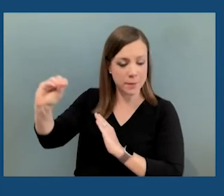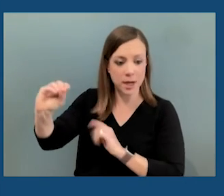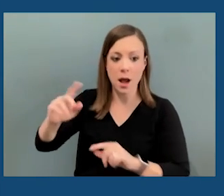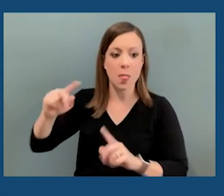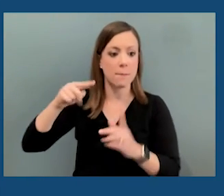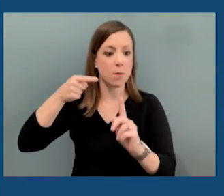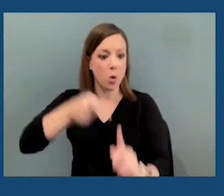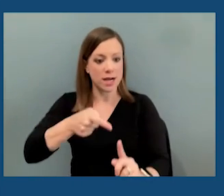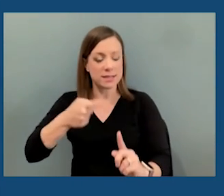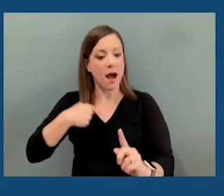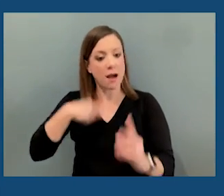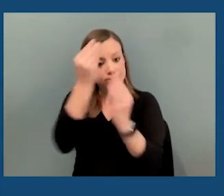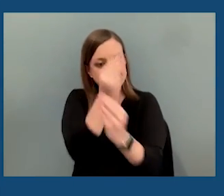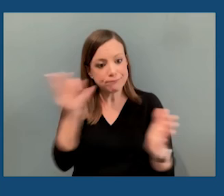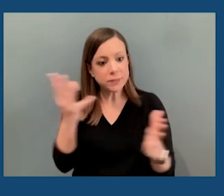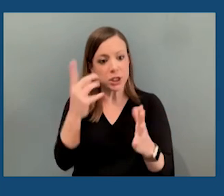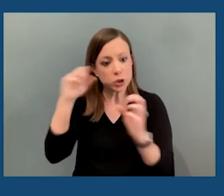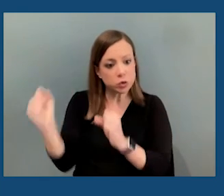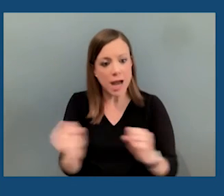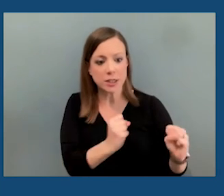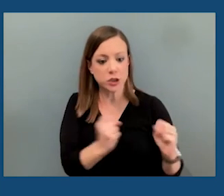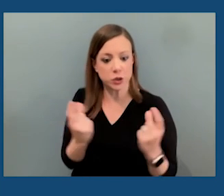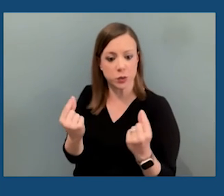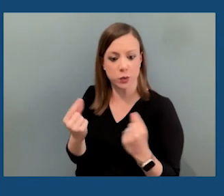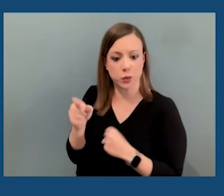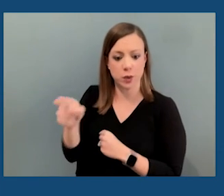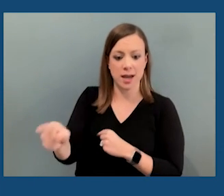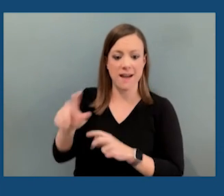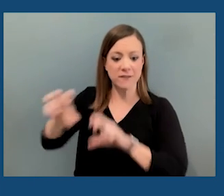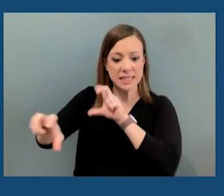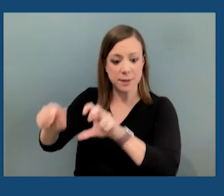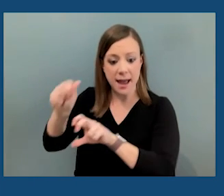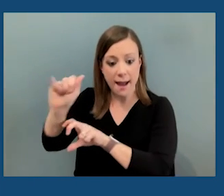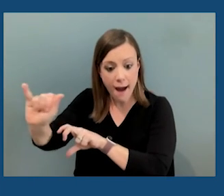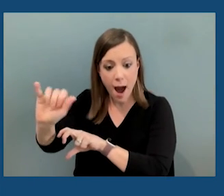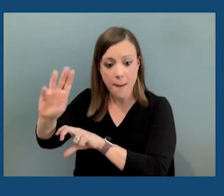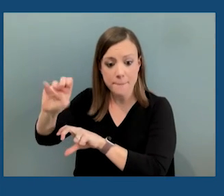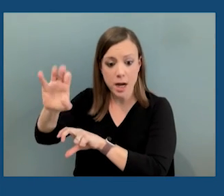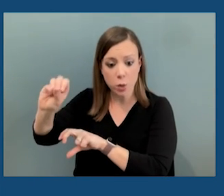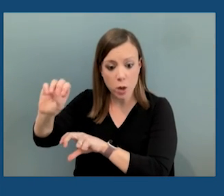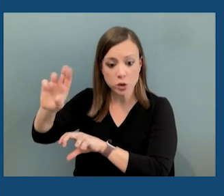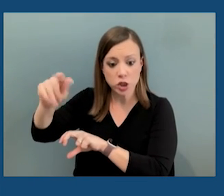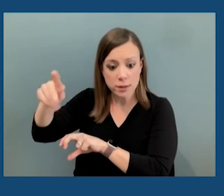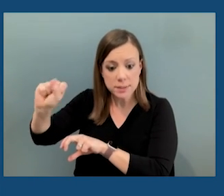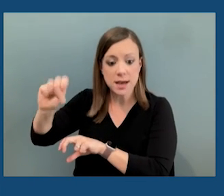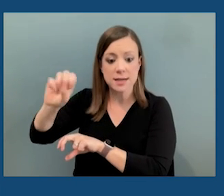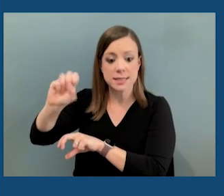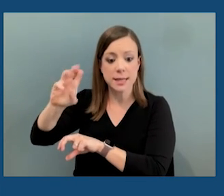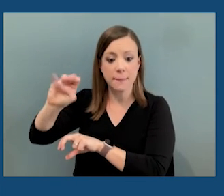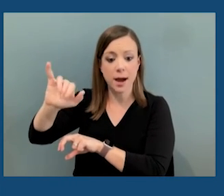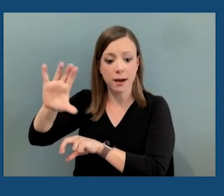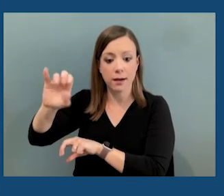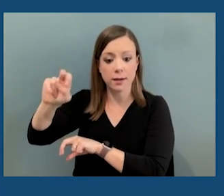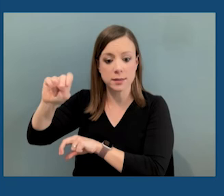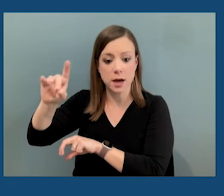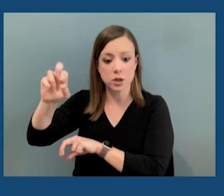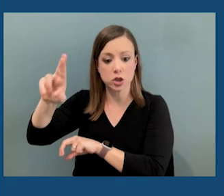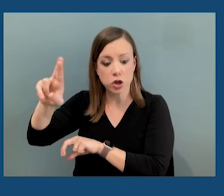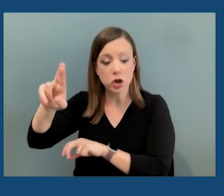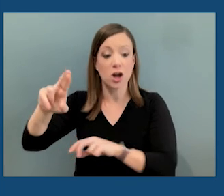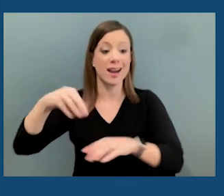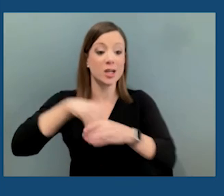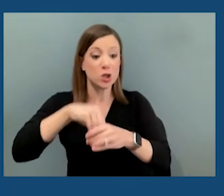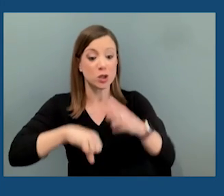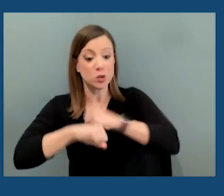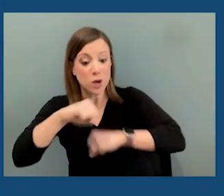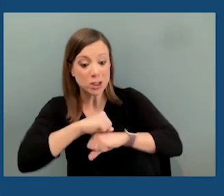in AI, microchips, semiconductor, infrastructure, housing, clean energy. They're not isolated, by the way. There's not just a laundry list out of my